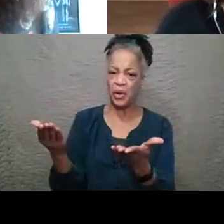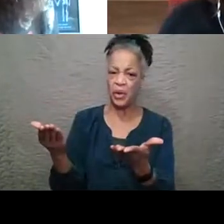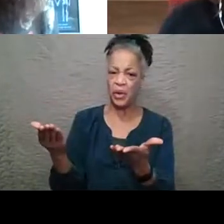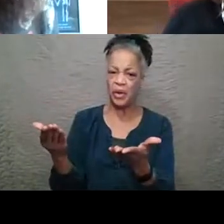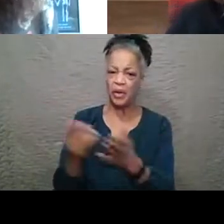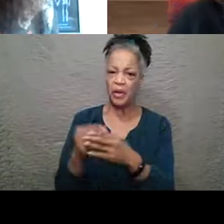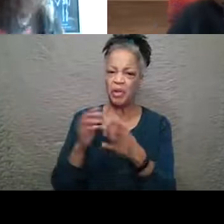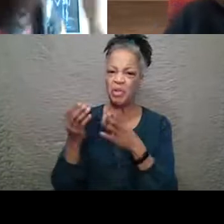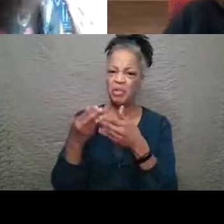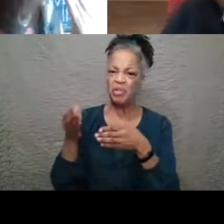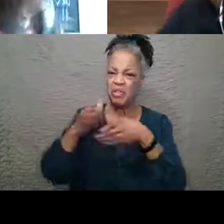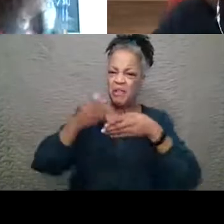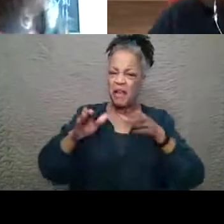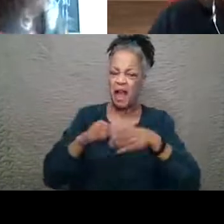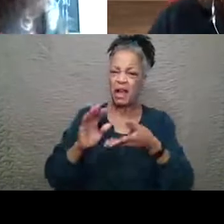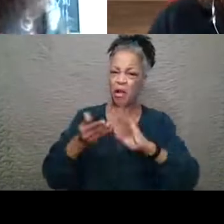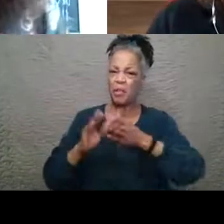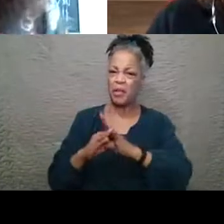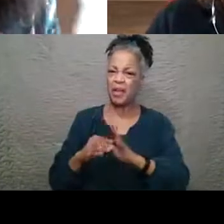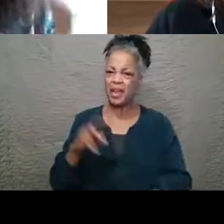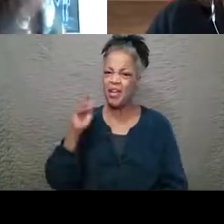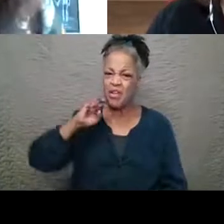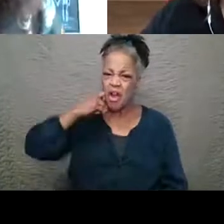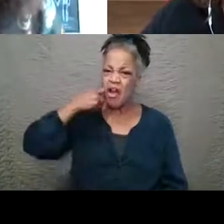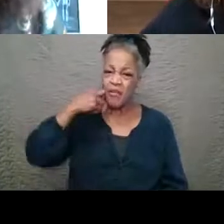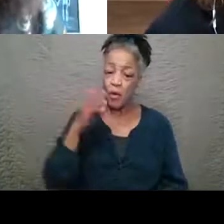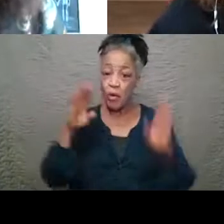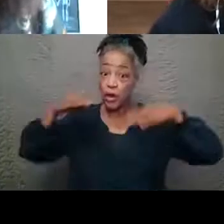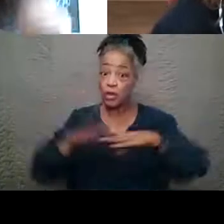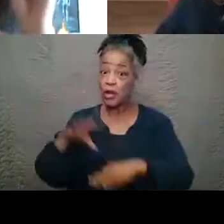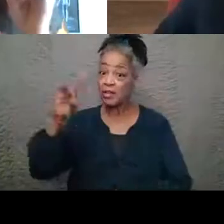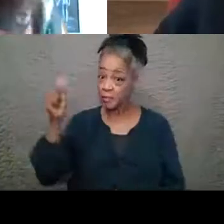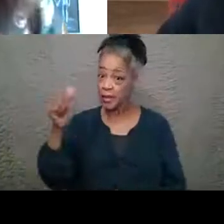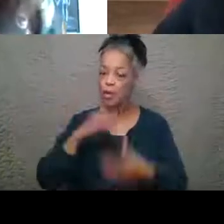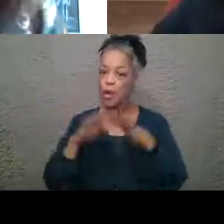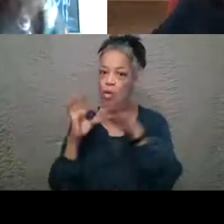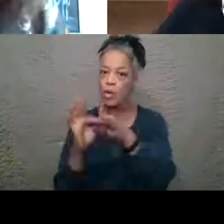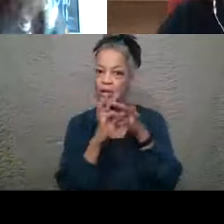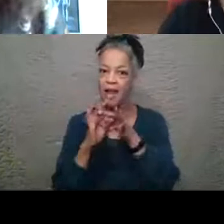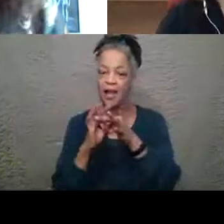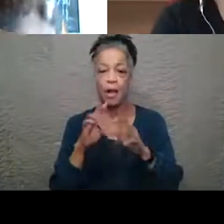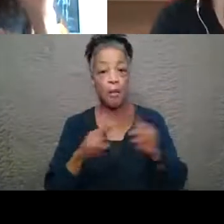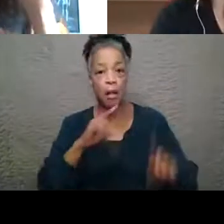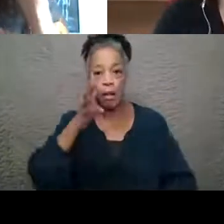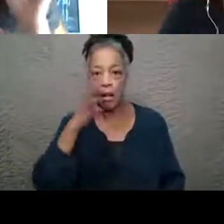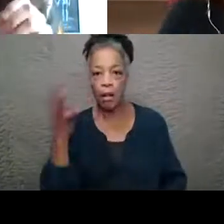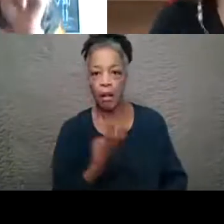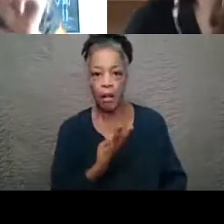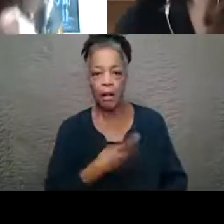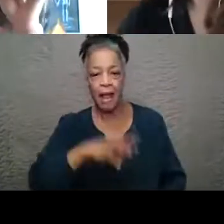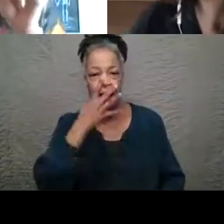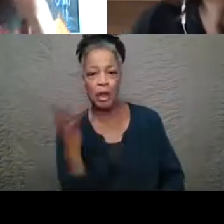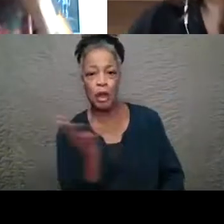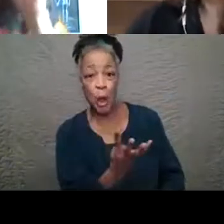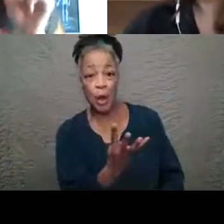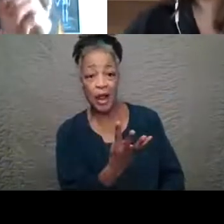divisive. How dare you? We're focusing on disability. That's how we're going to unite. Not taking into account the stunning